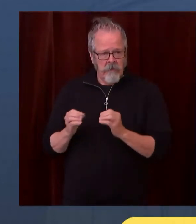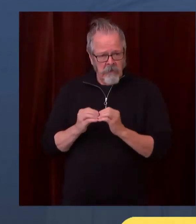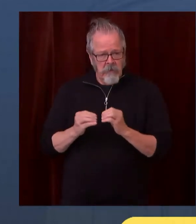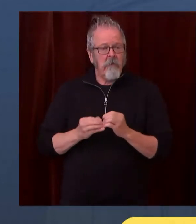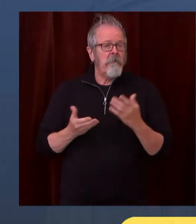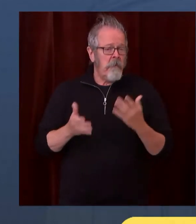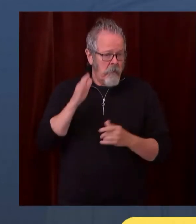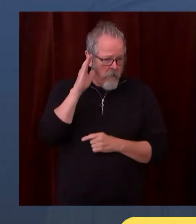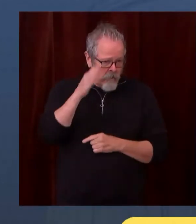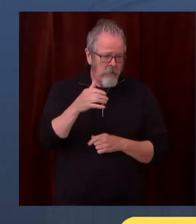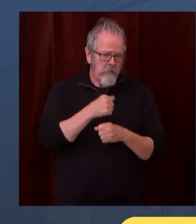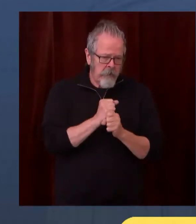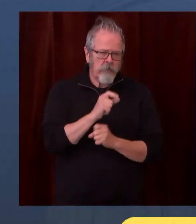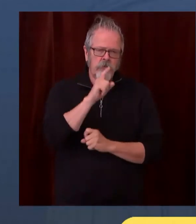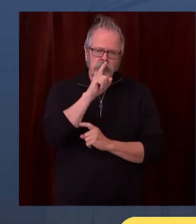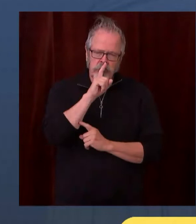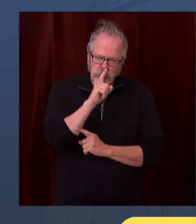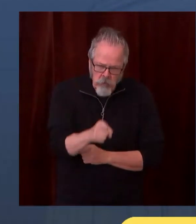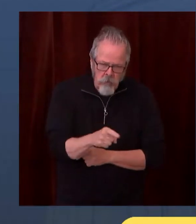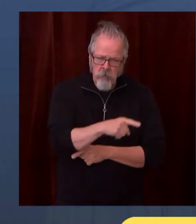comes from Joe with the Seattle Times.